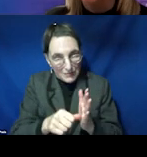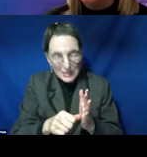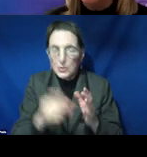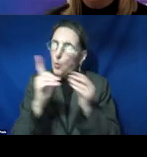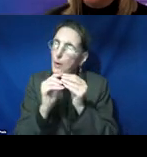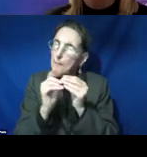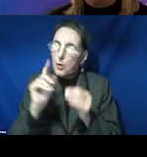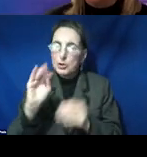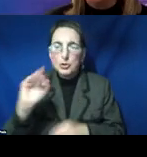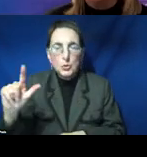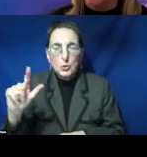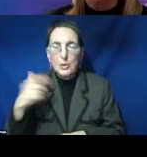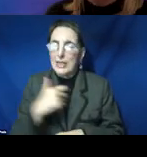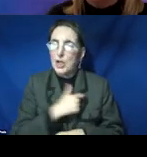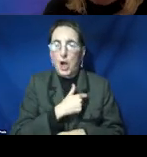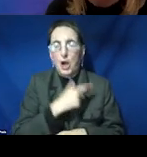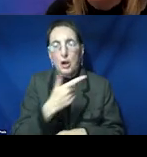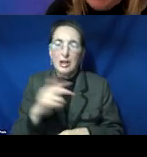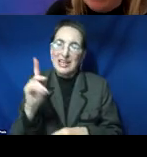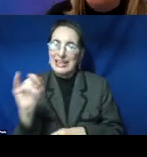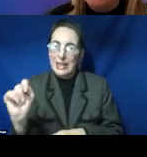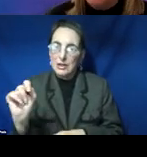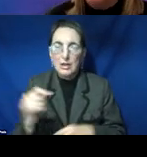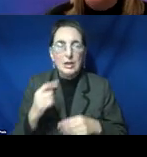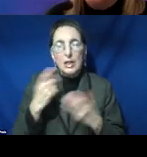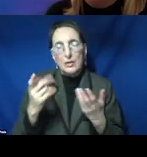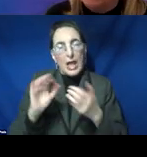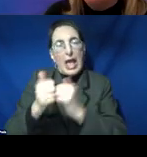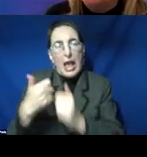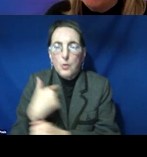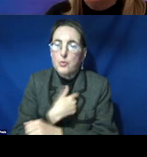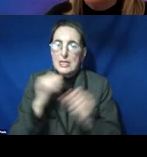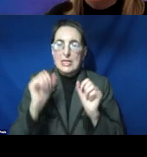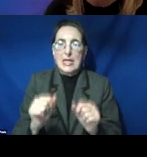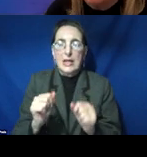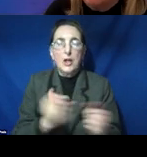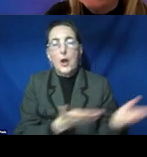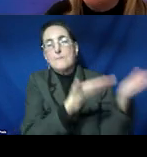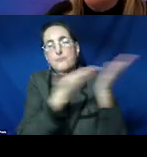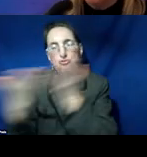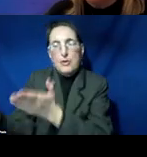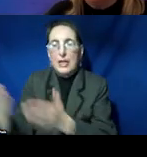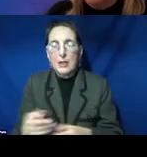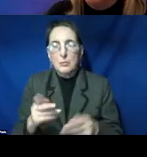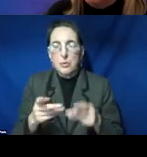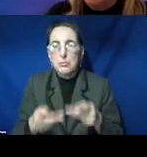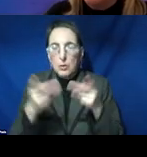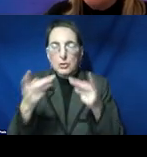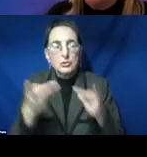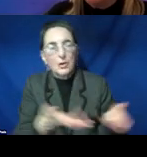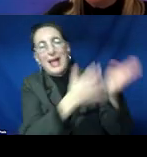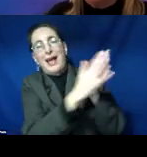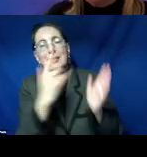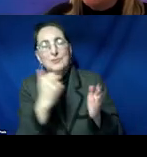tool in our arsenal in terms of how we can bring proposals or solicit proposals to